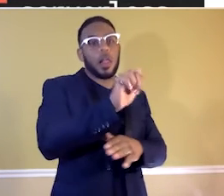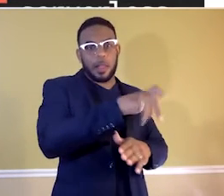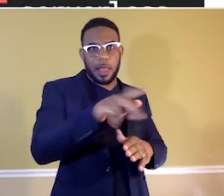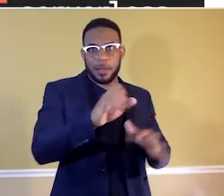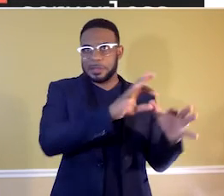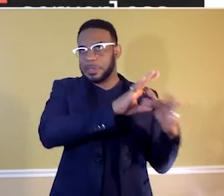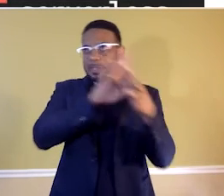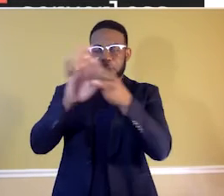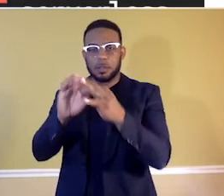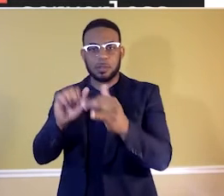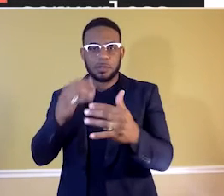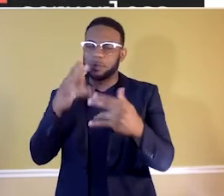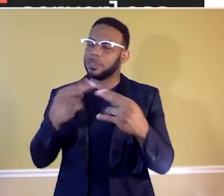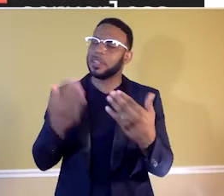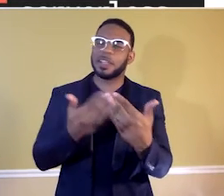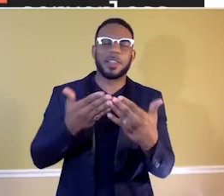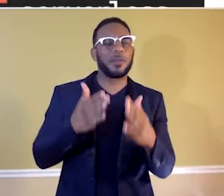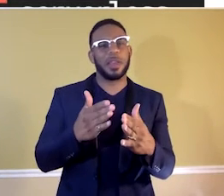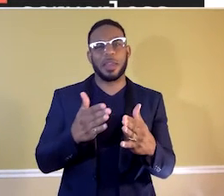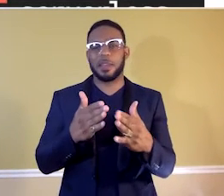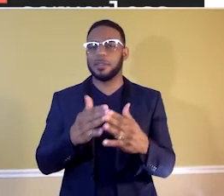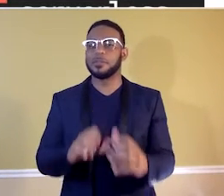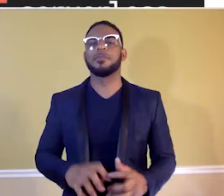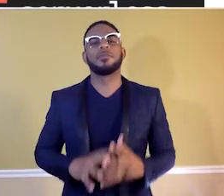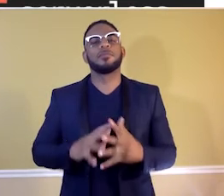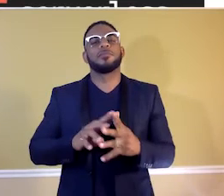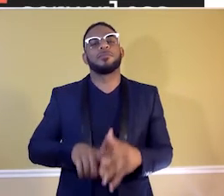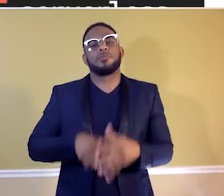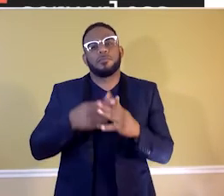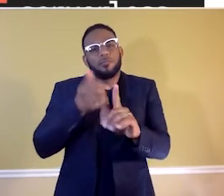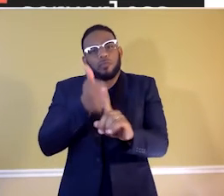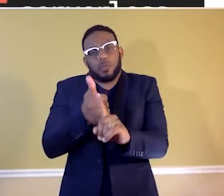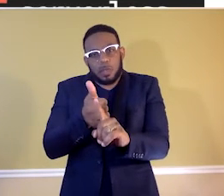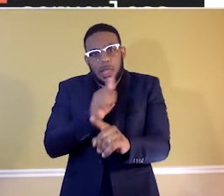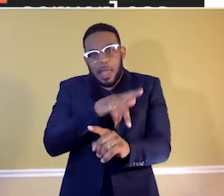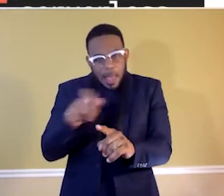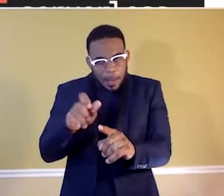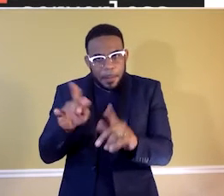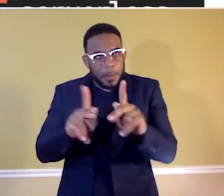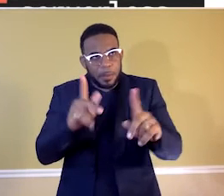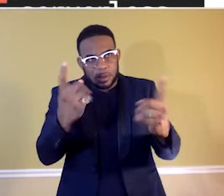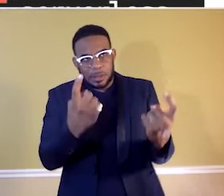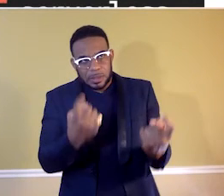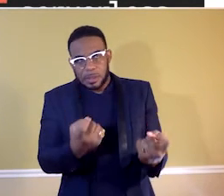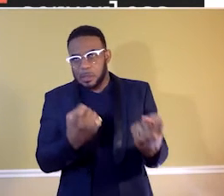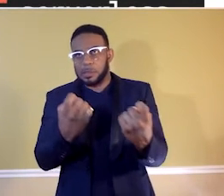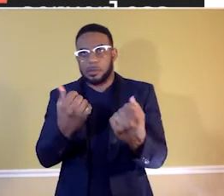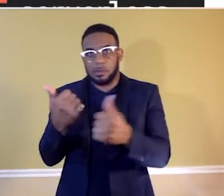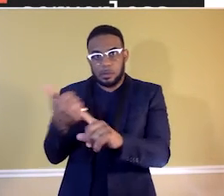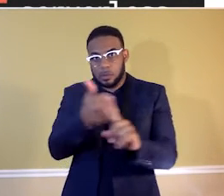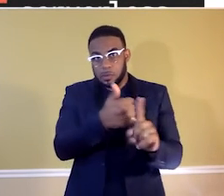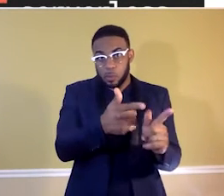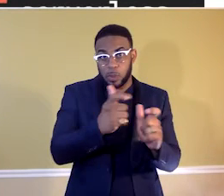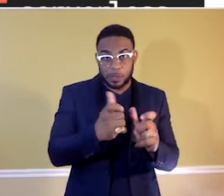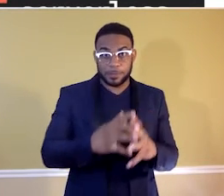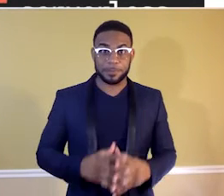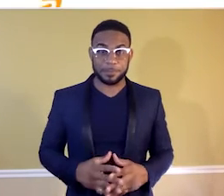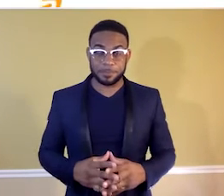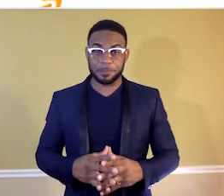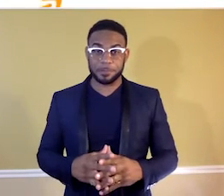applications connect to it. So it's a very easy way to bootstrap applications people are developing, and people can test it out very quickly.